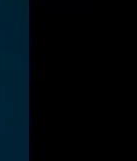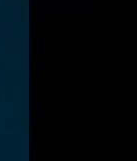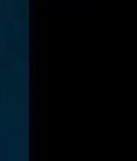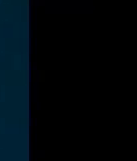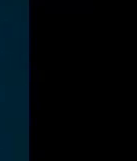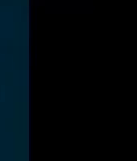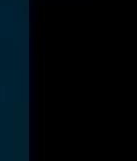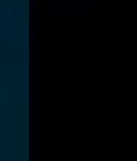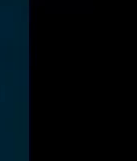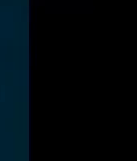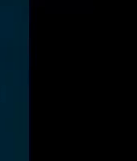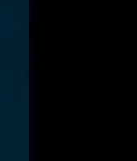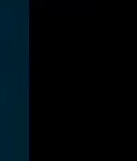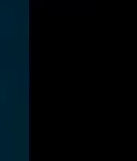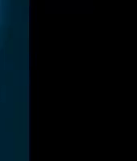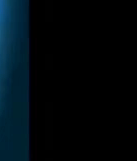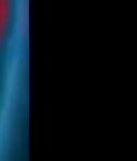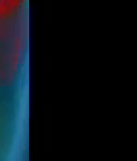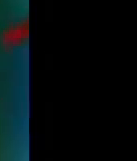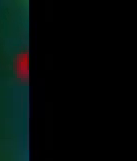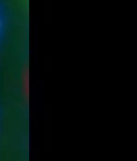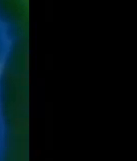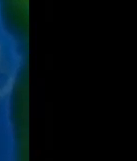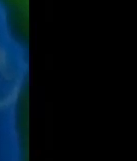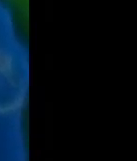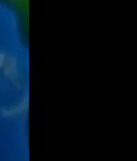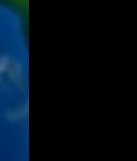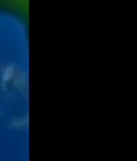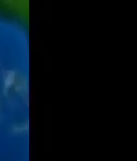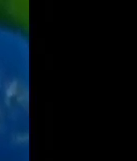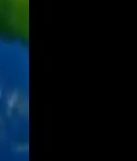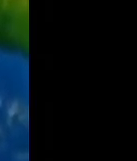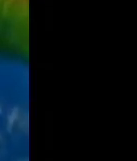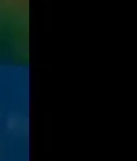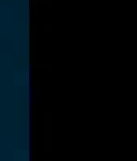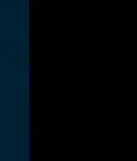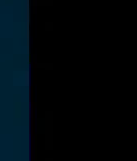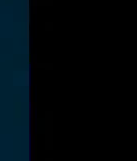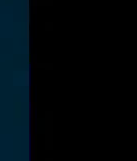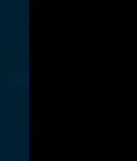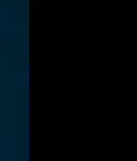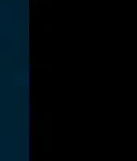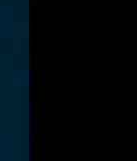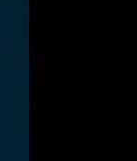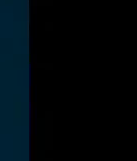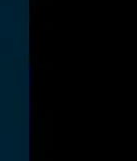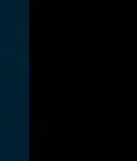the children don't come down, do you guys want to give another detail?